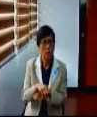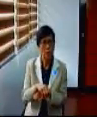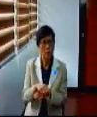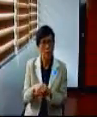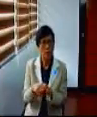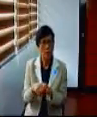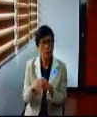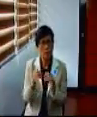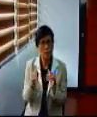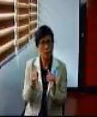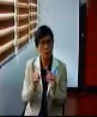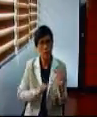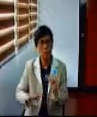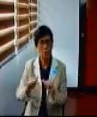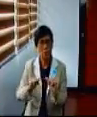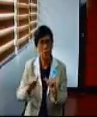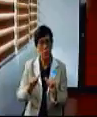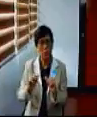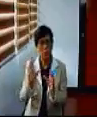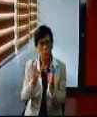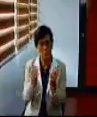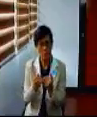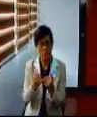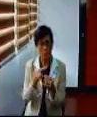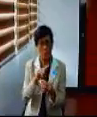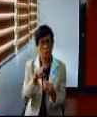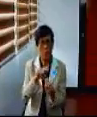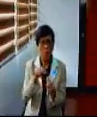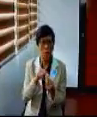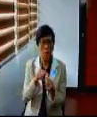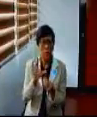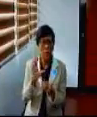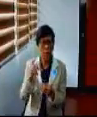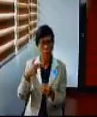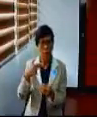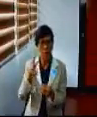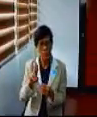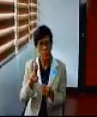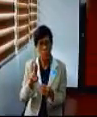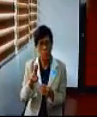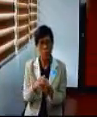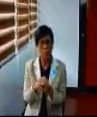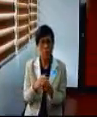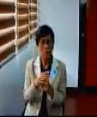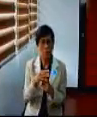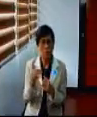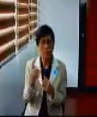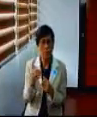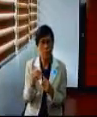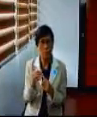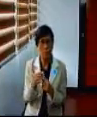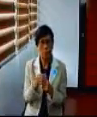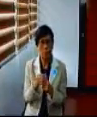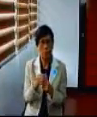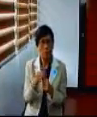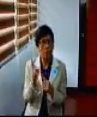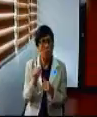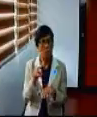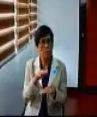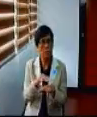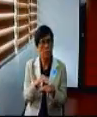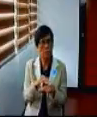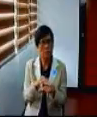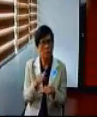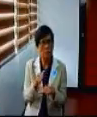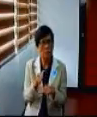of companies in terms of CSR and corporate sustainability. And this it puts together into what we call the smart